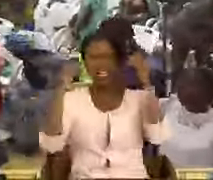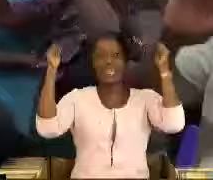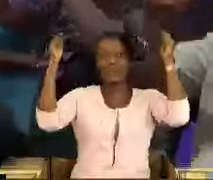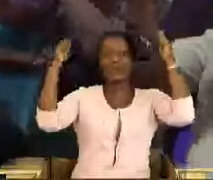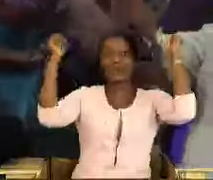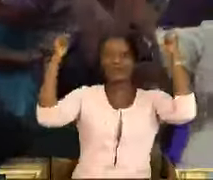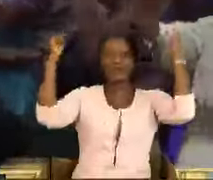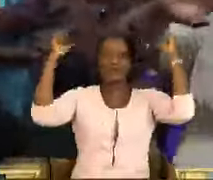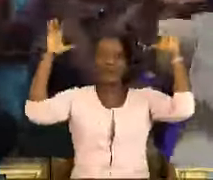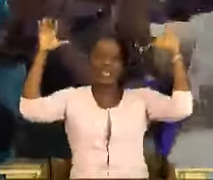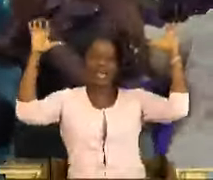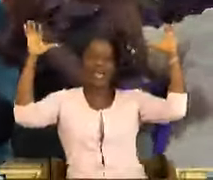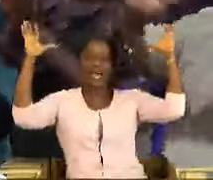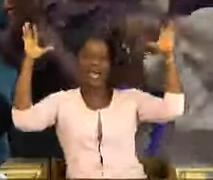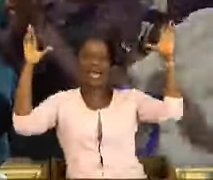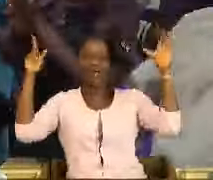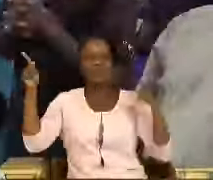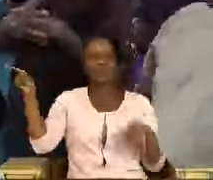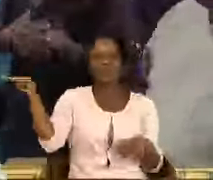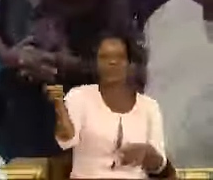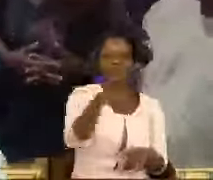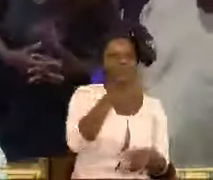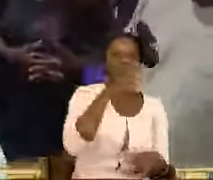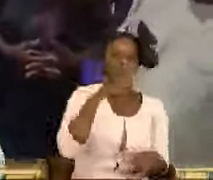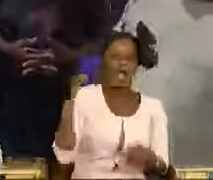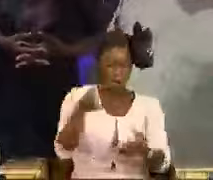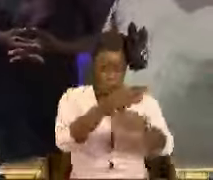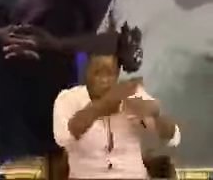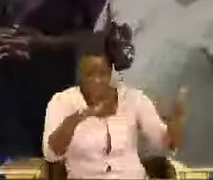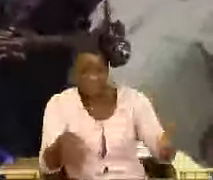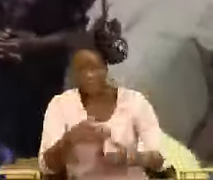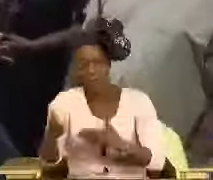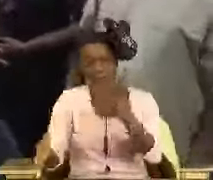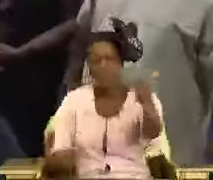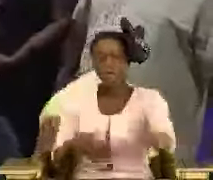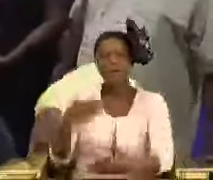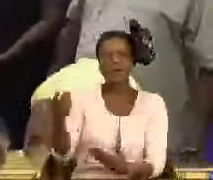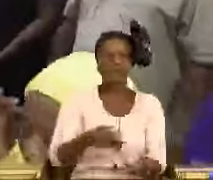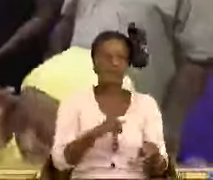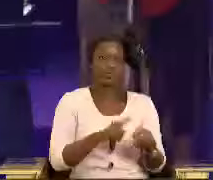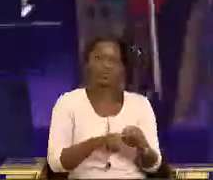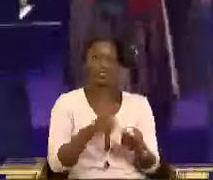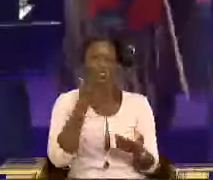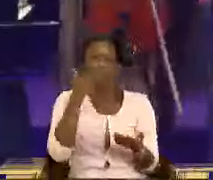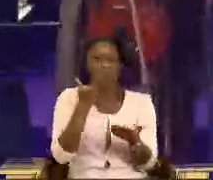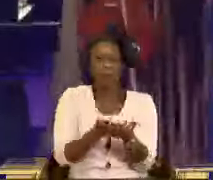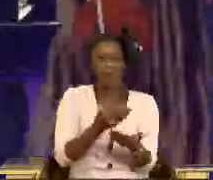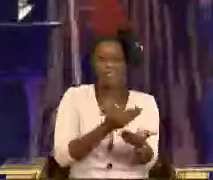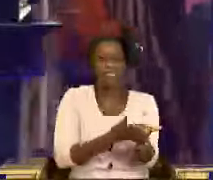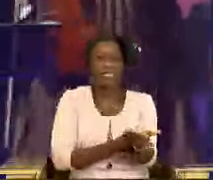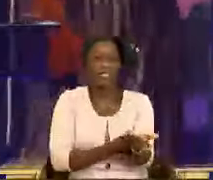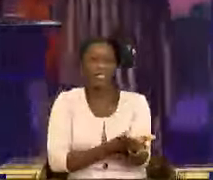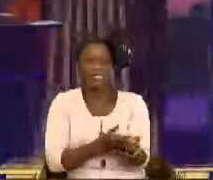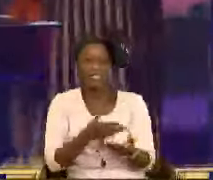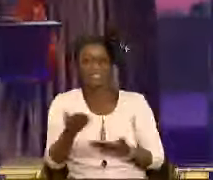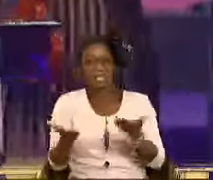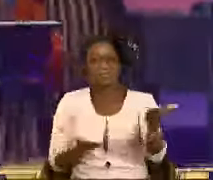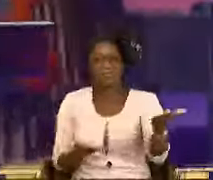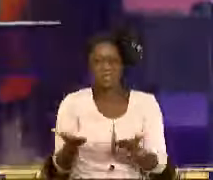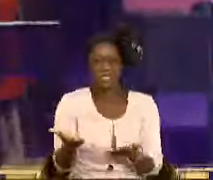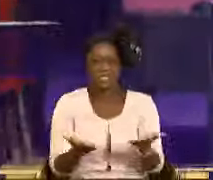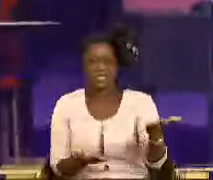Hallelujah you are warmly welcome to this morning service and I want to congratulate everyone here that